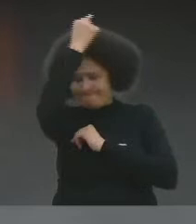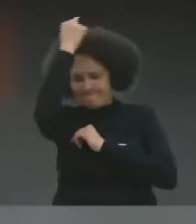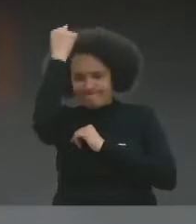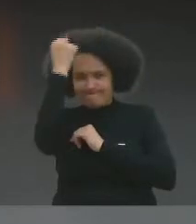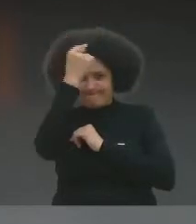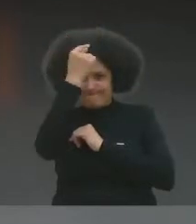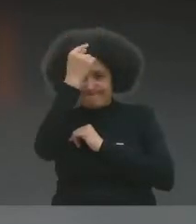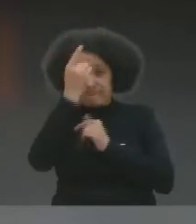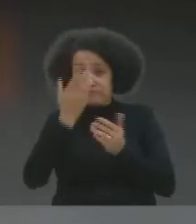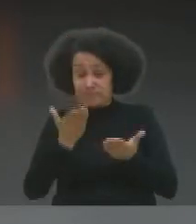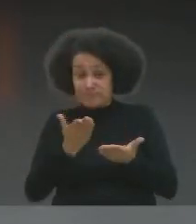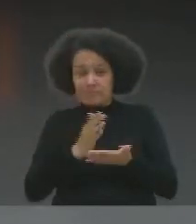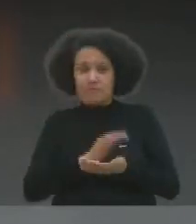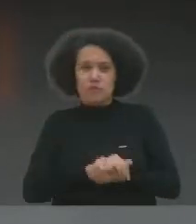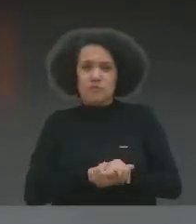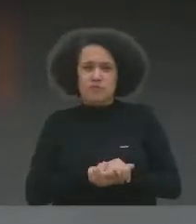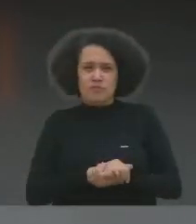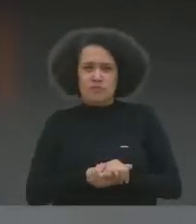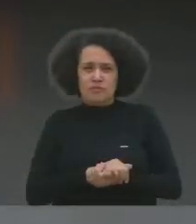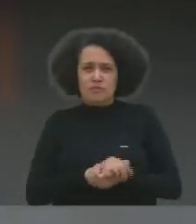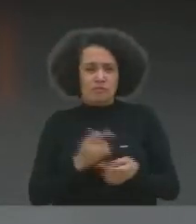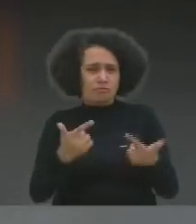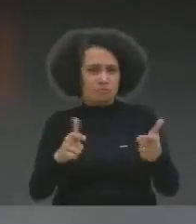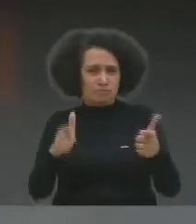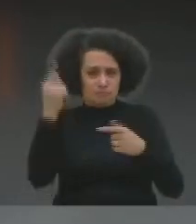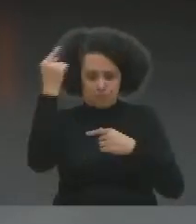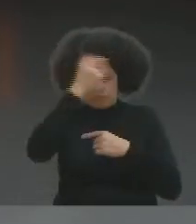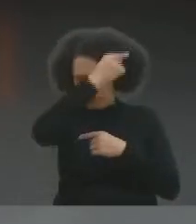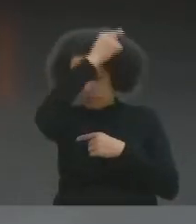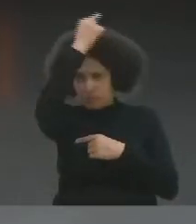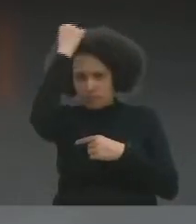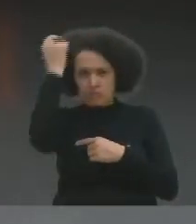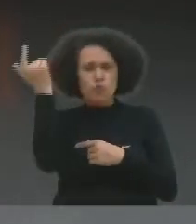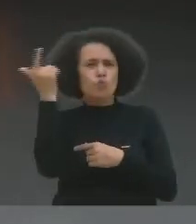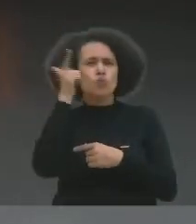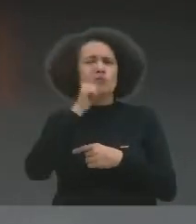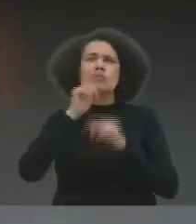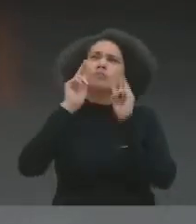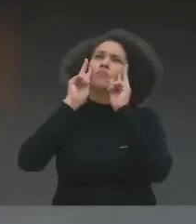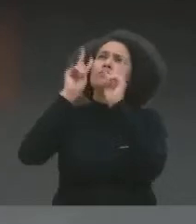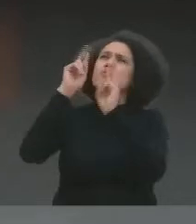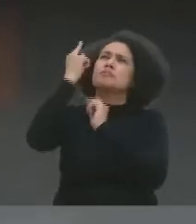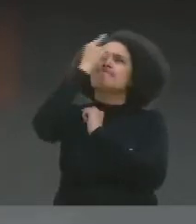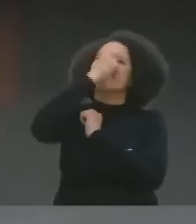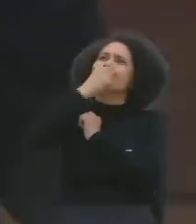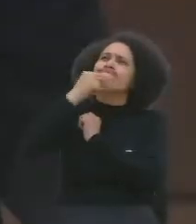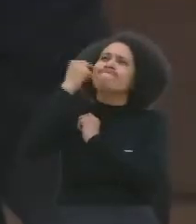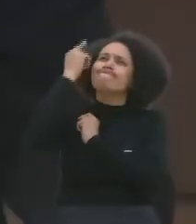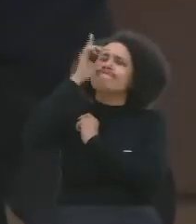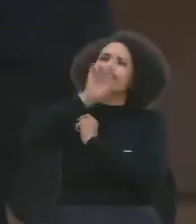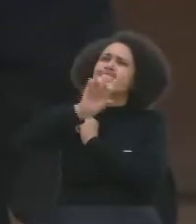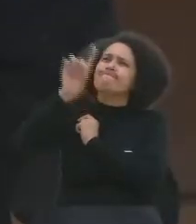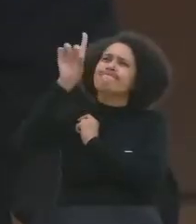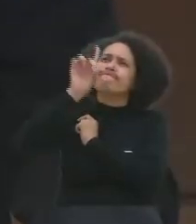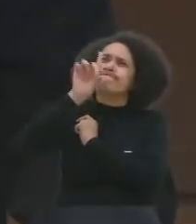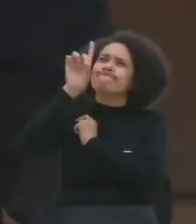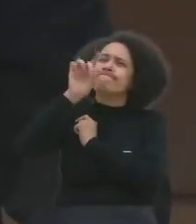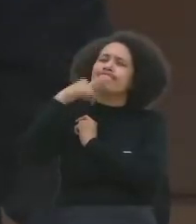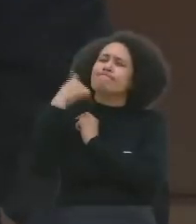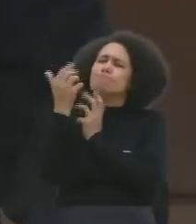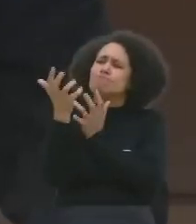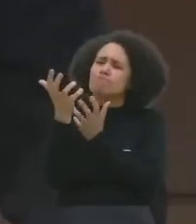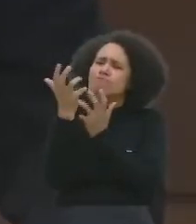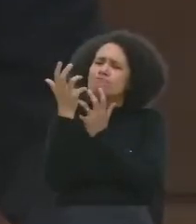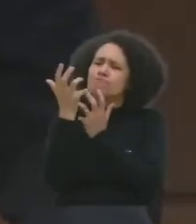I cannot see the face of God. E sem santidade, eu não posso ver a face de Deus. And I want to see the face of God. Eu quero ver